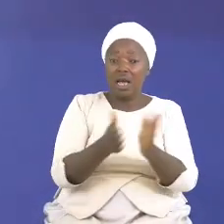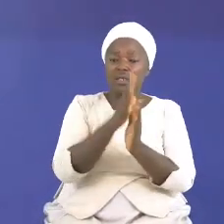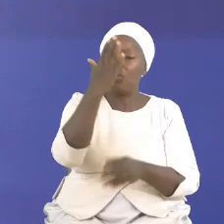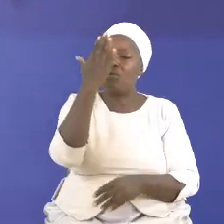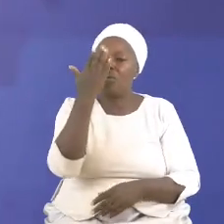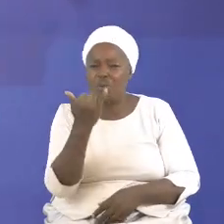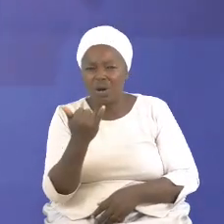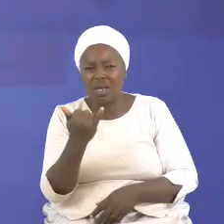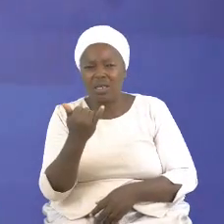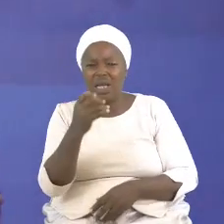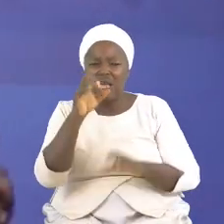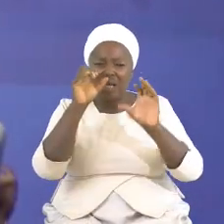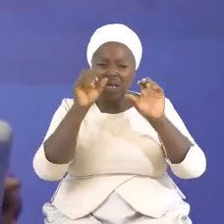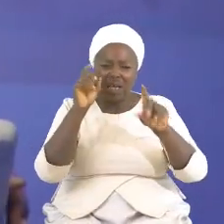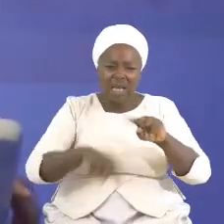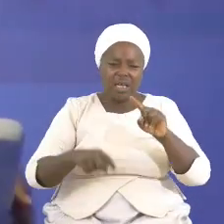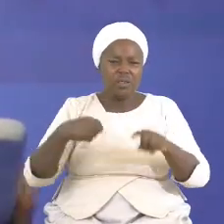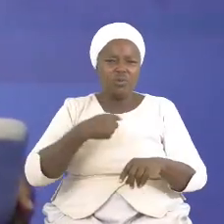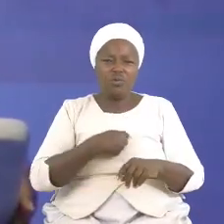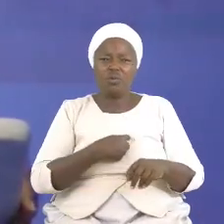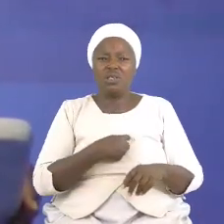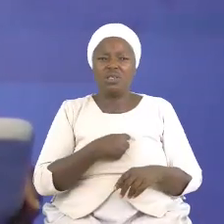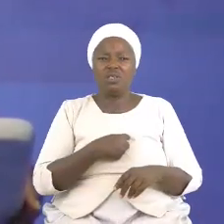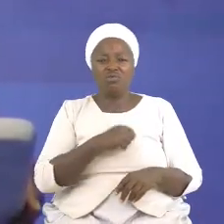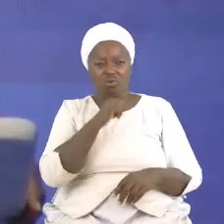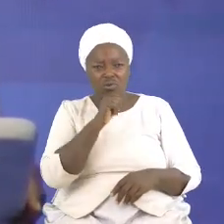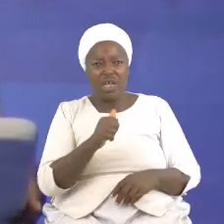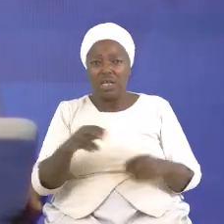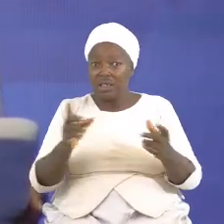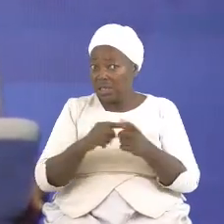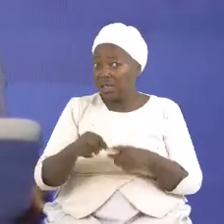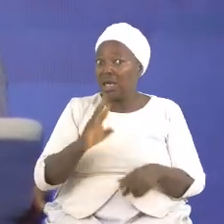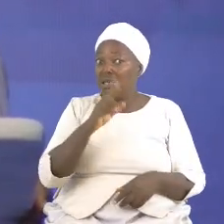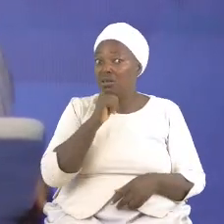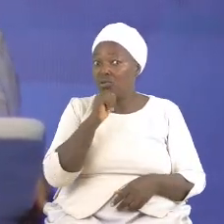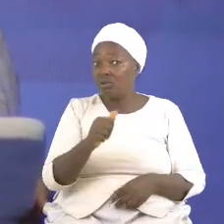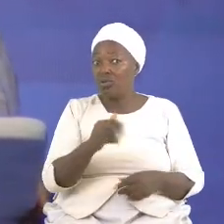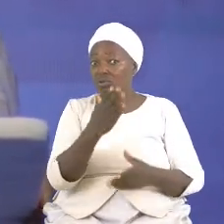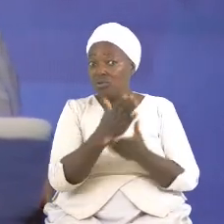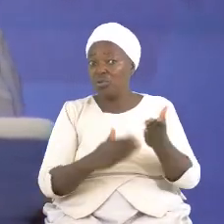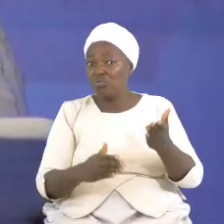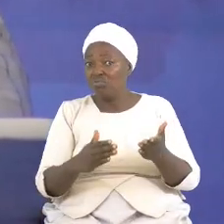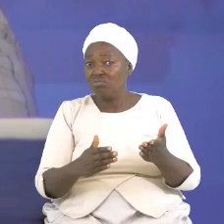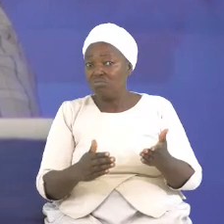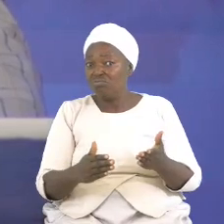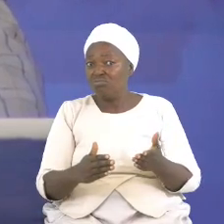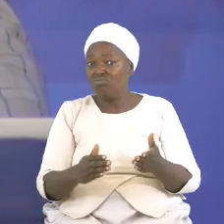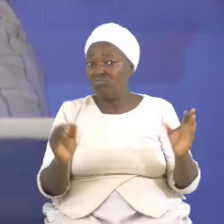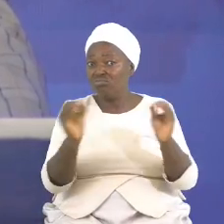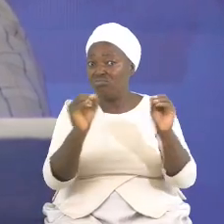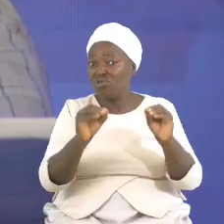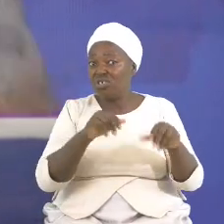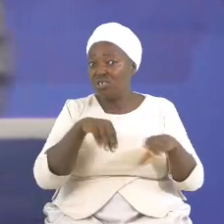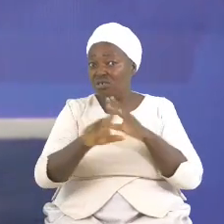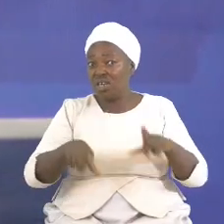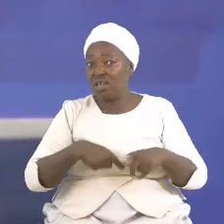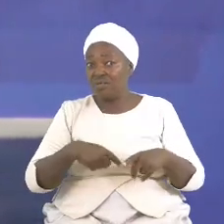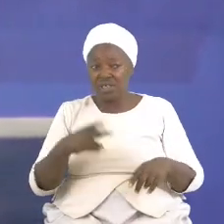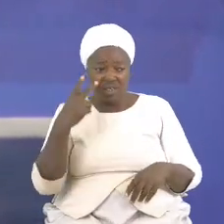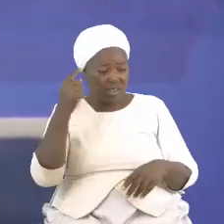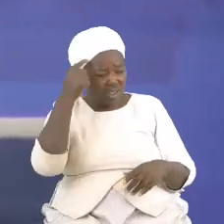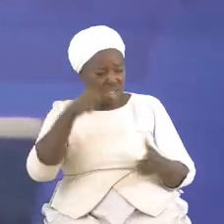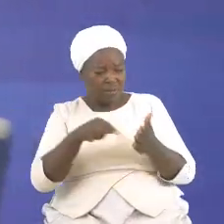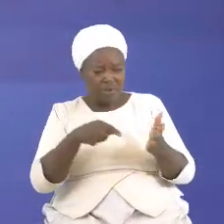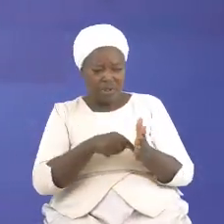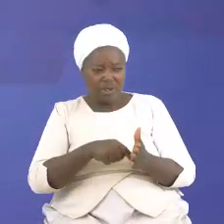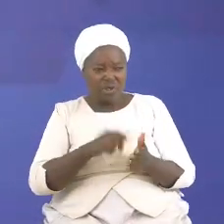we not? Are there not some notes in your life? Think about this, you could not. Think about